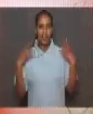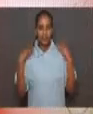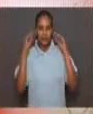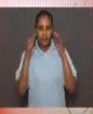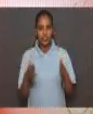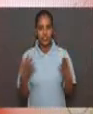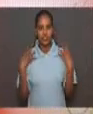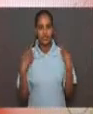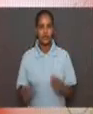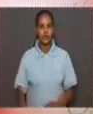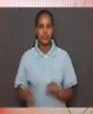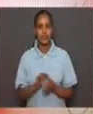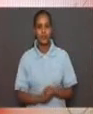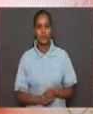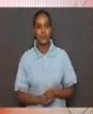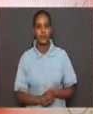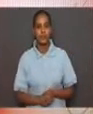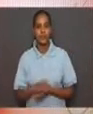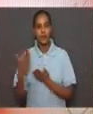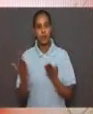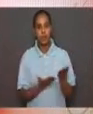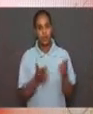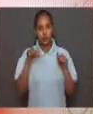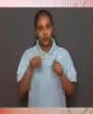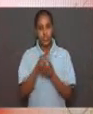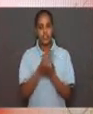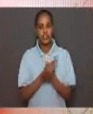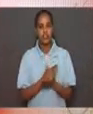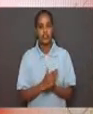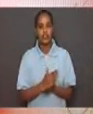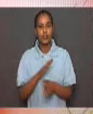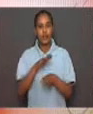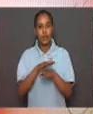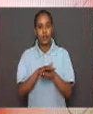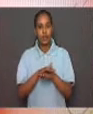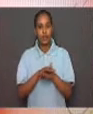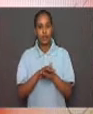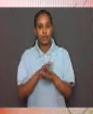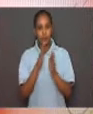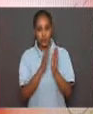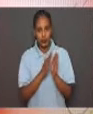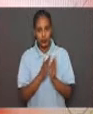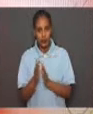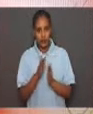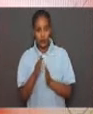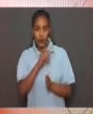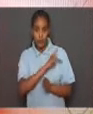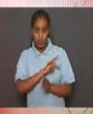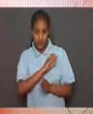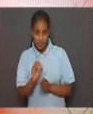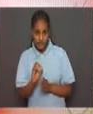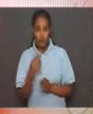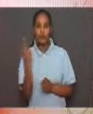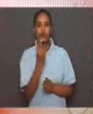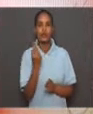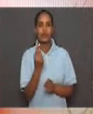Hello, teacher. Hello, students. Welcome to today's lesson on the production, properties,